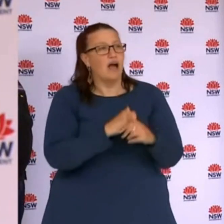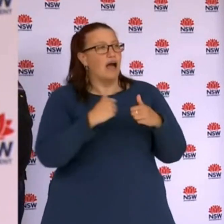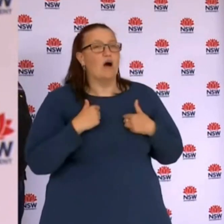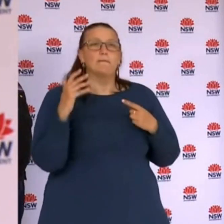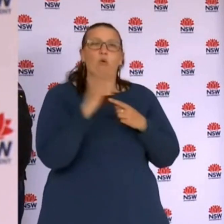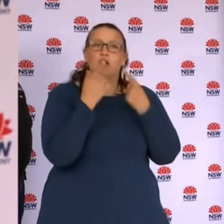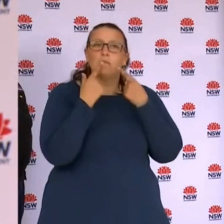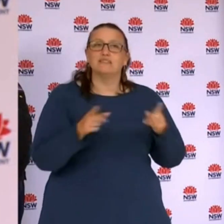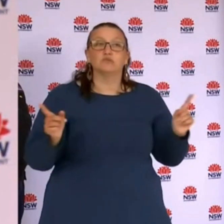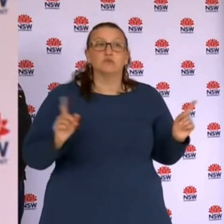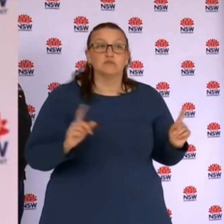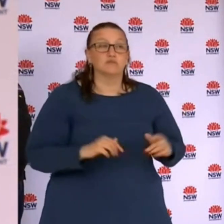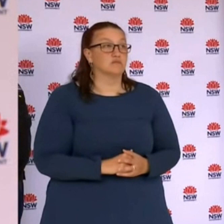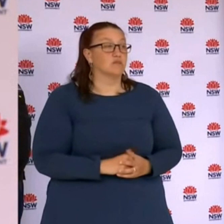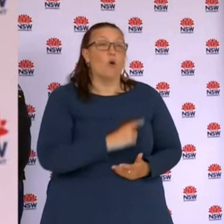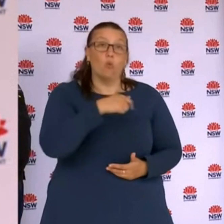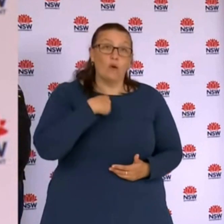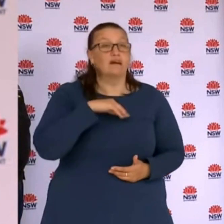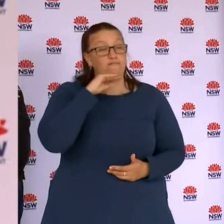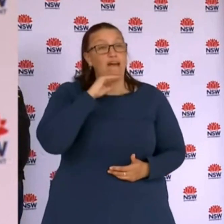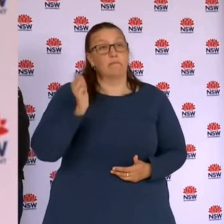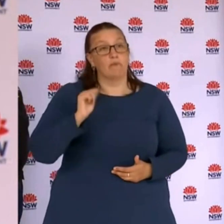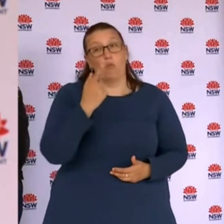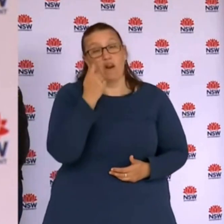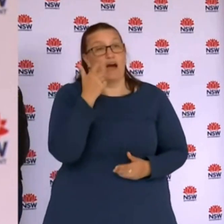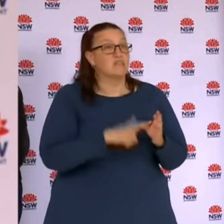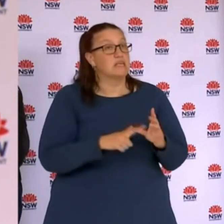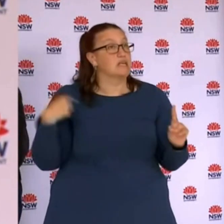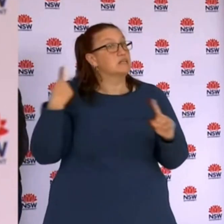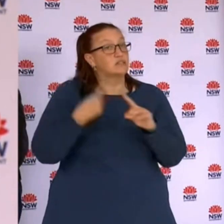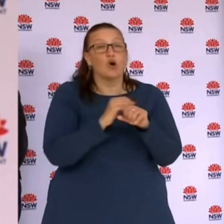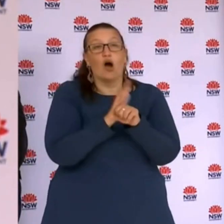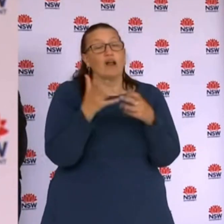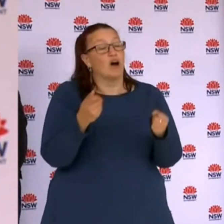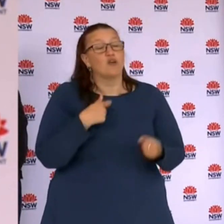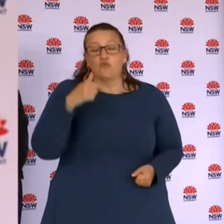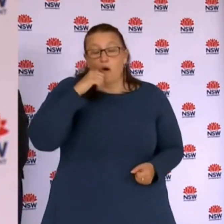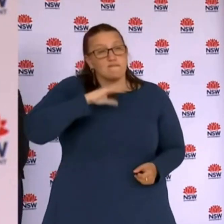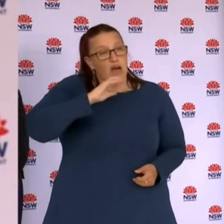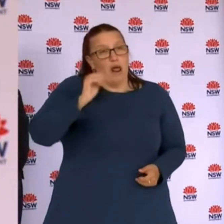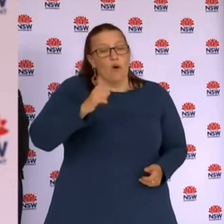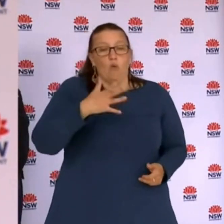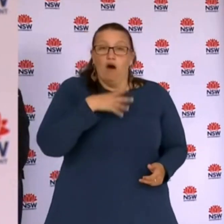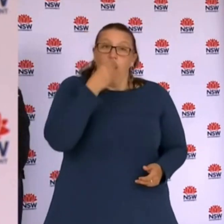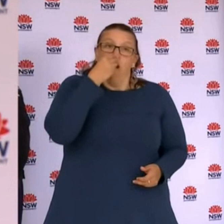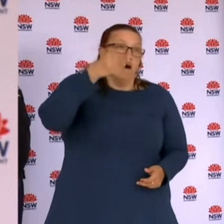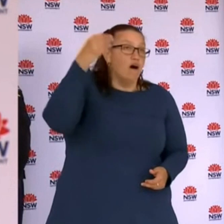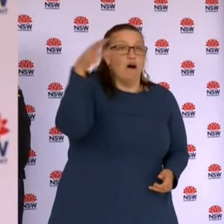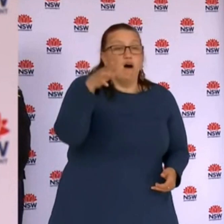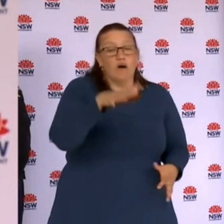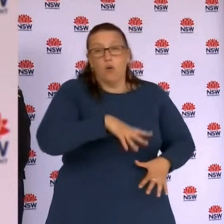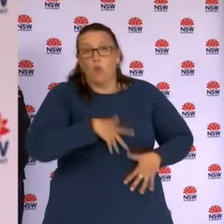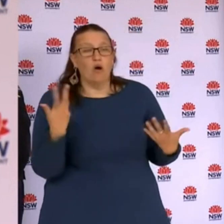moment is, I know we are tired of a year and a half's pandemic. I know we're tired of the pressures on